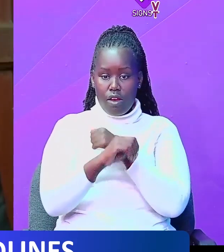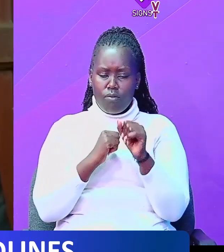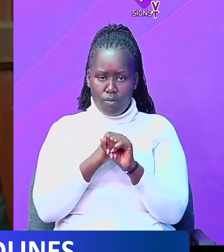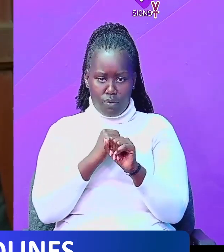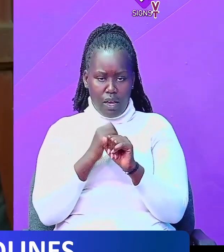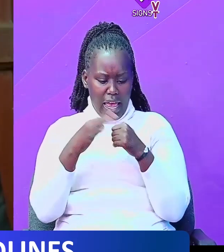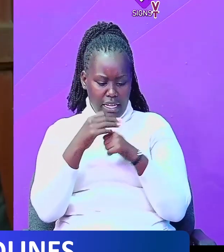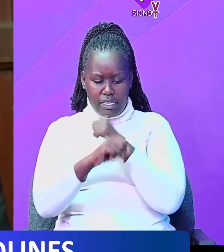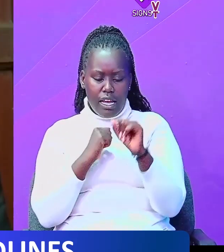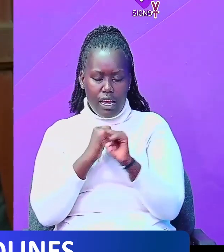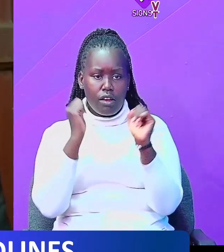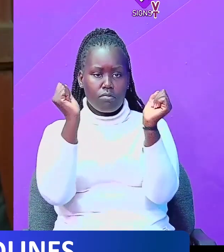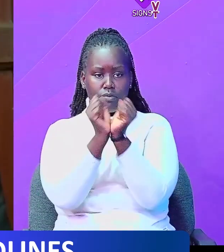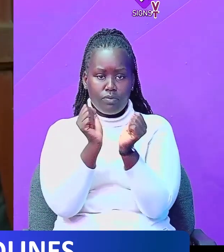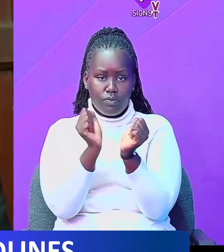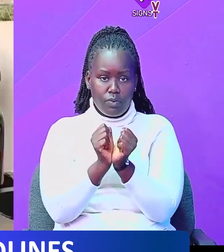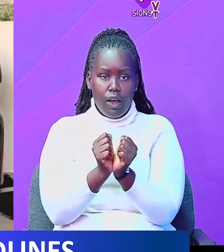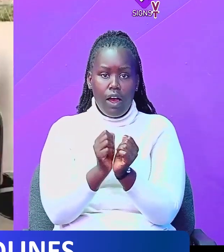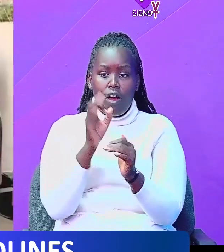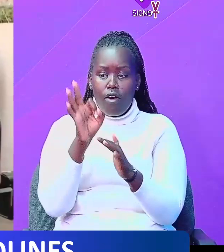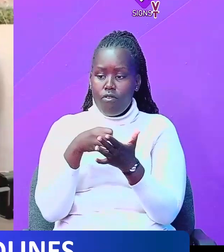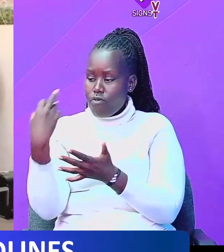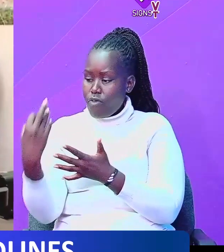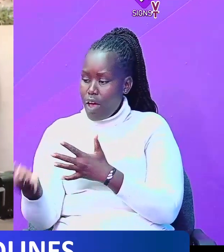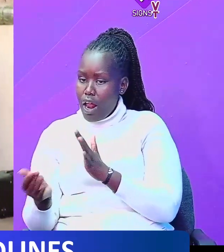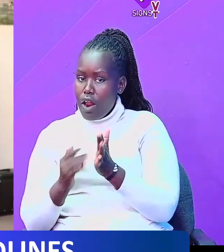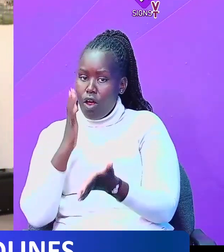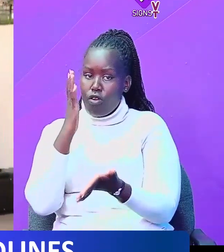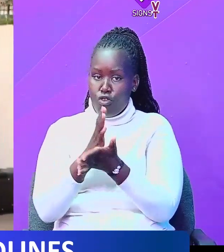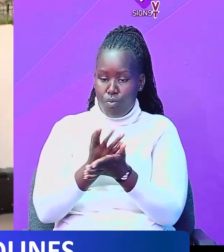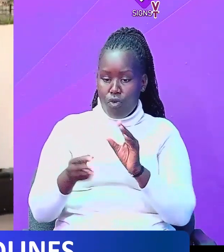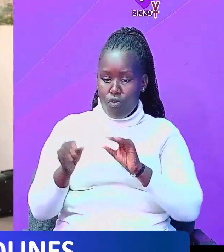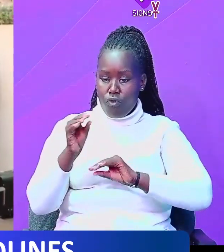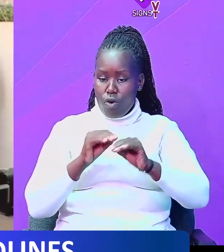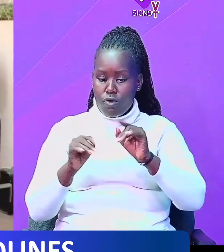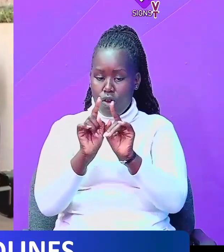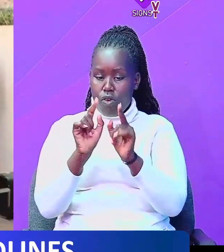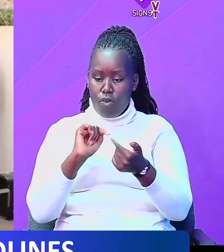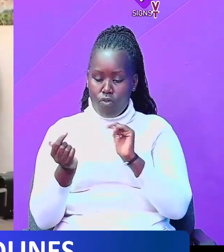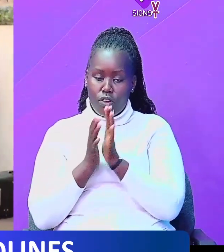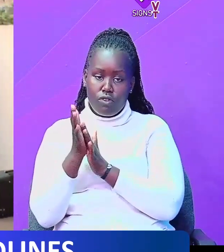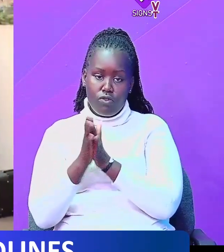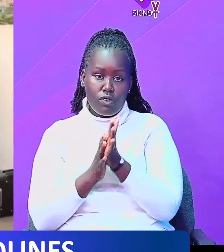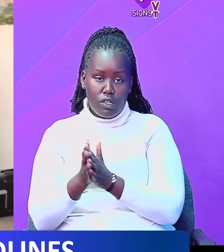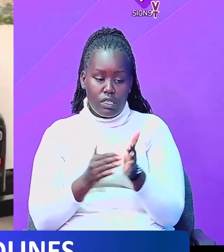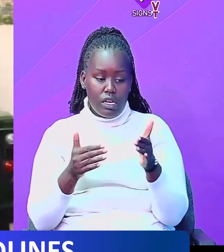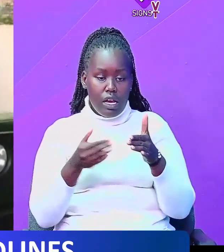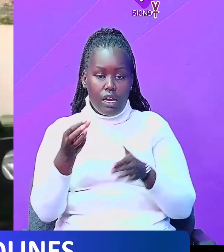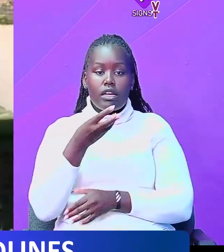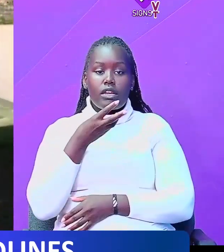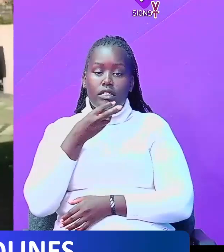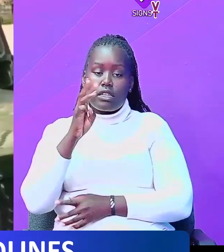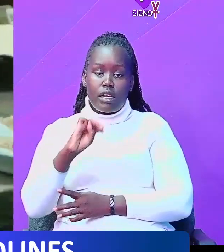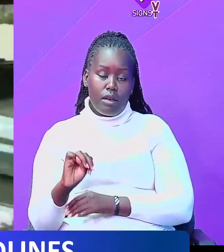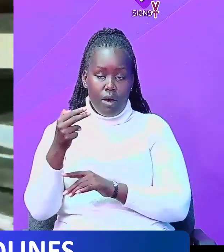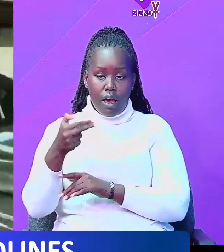the prosecution failed to prove corruption and conflict of interest allegations against him. And the High